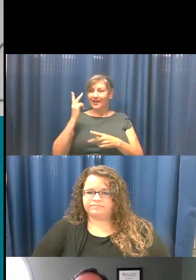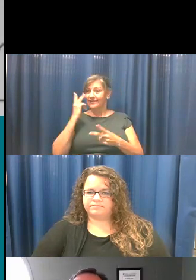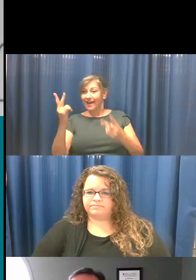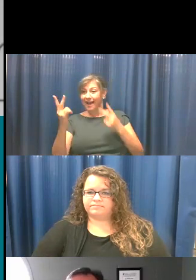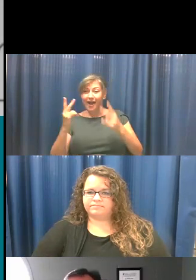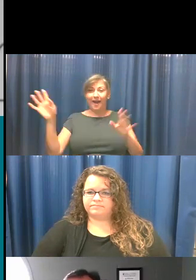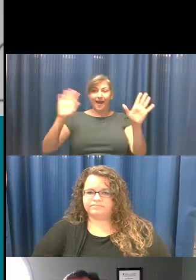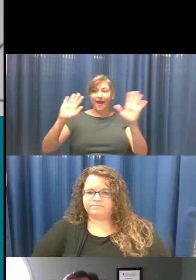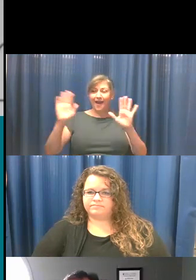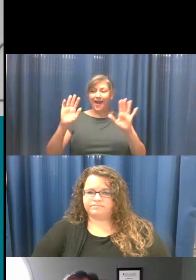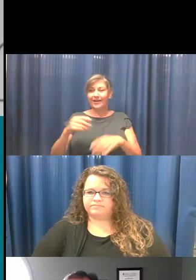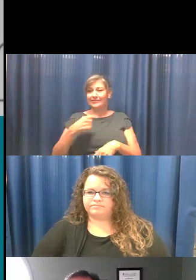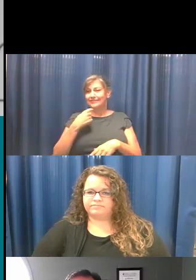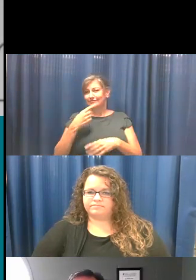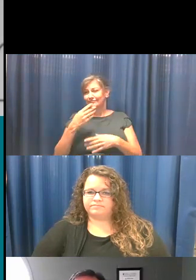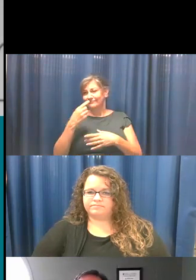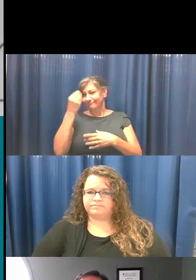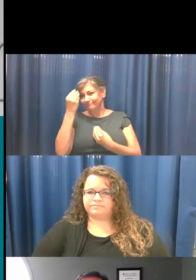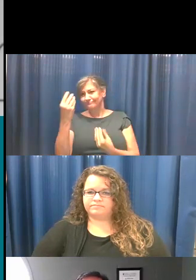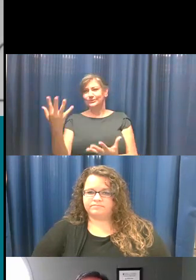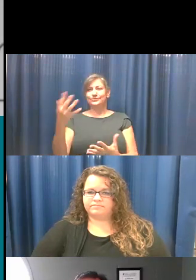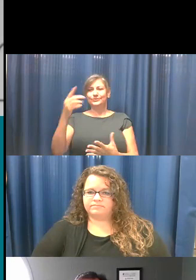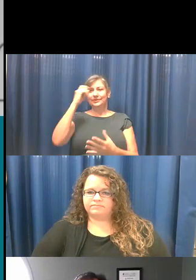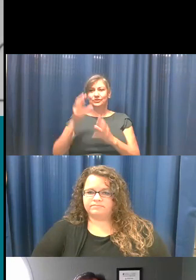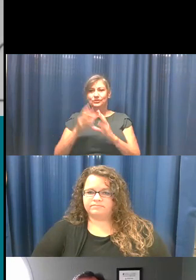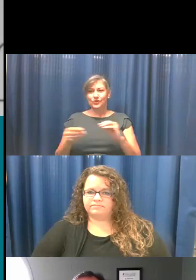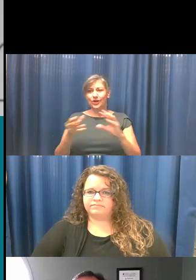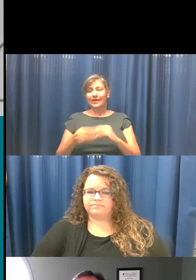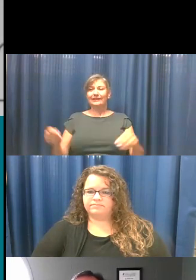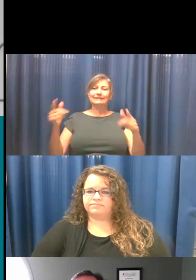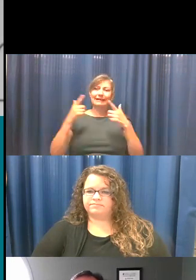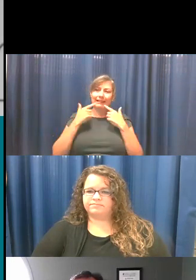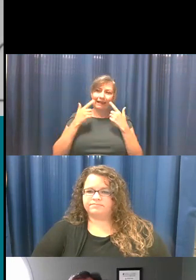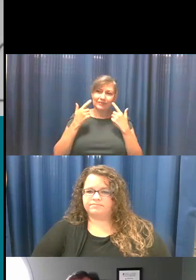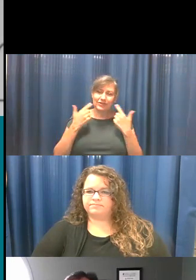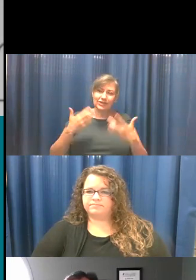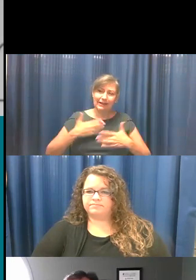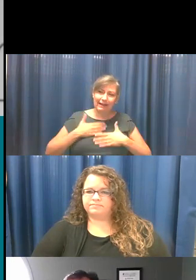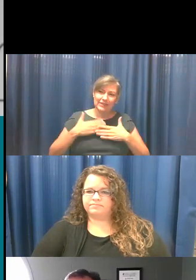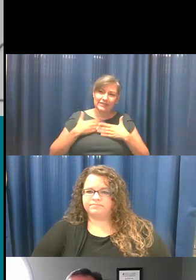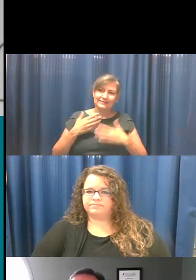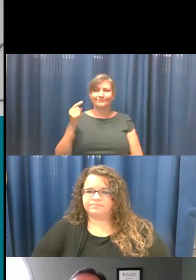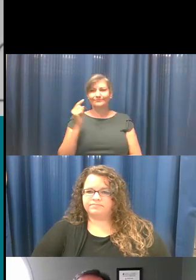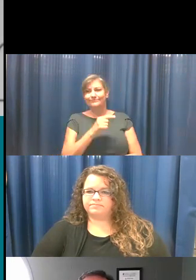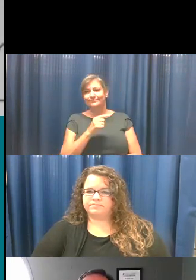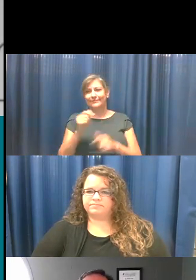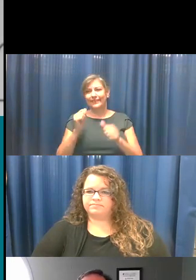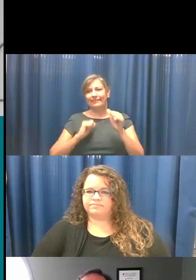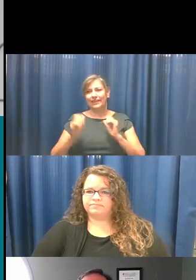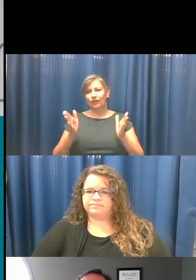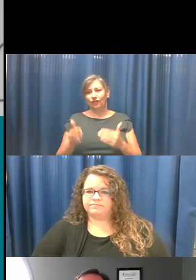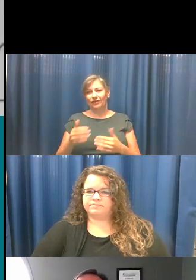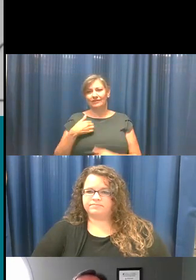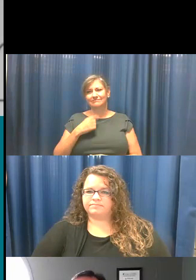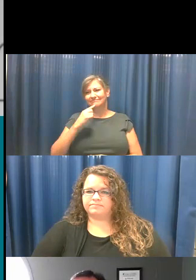sharing summer stories and bursts of laughter and happiness and joy in the theater. And so I miss that. I miss